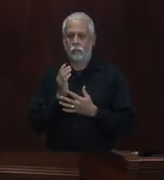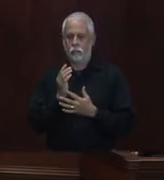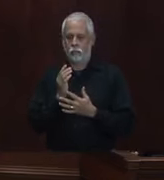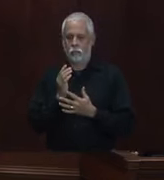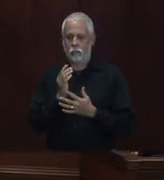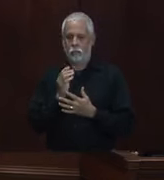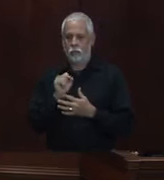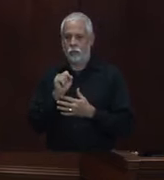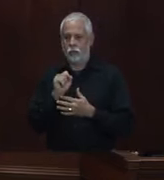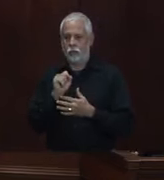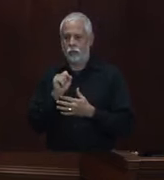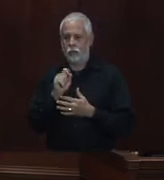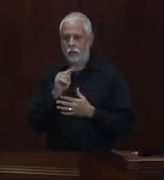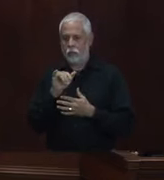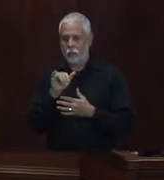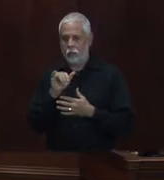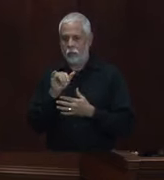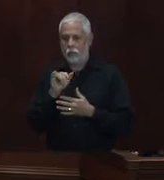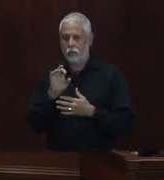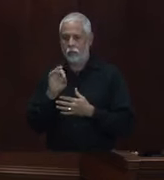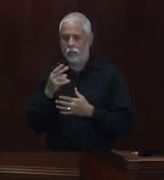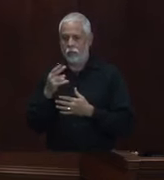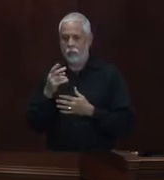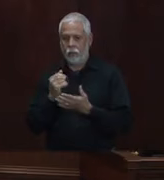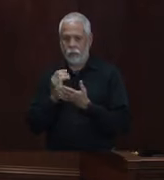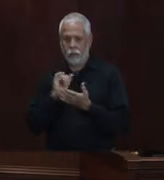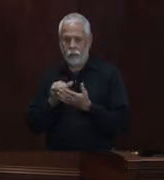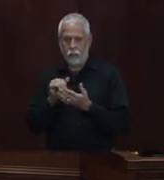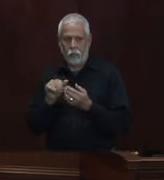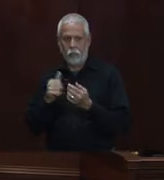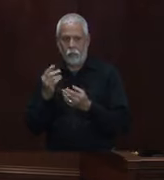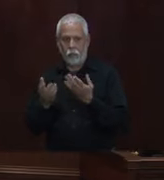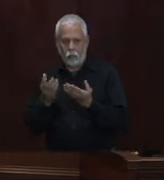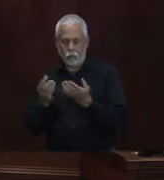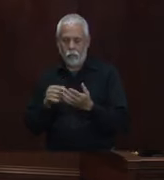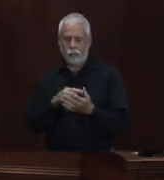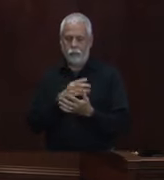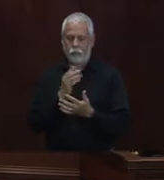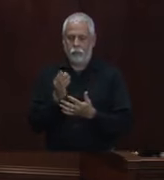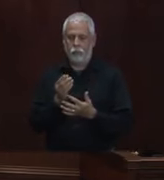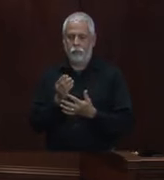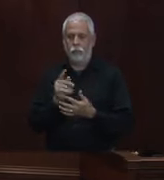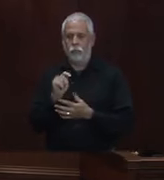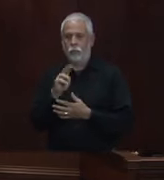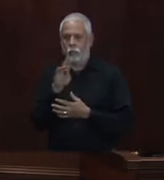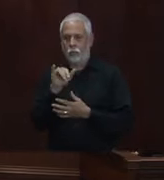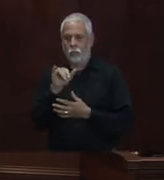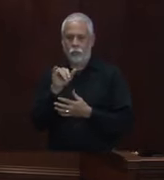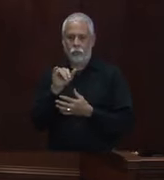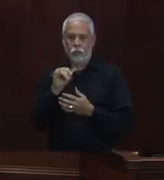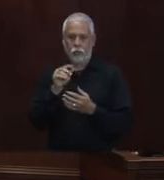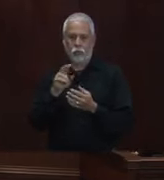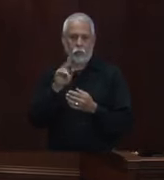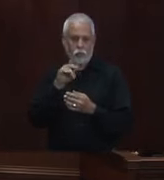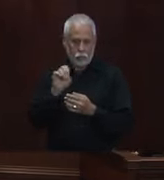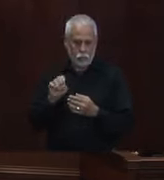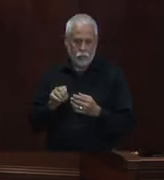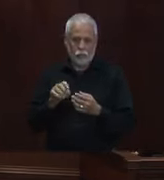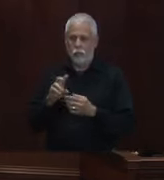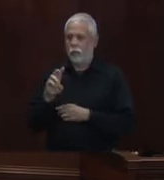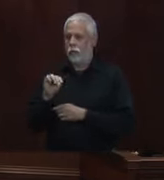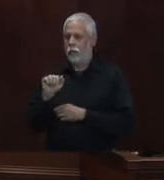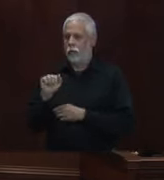And Stacy Saunders and Fletch Tove are going to help us with that, possibly others. We're going to transparency update with